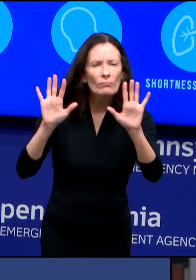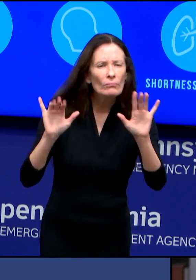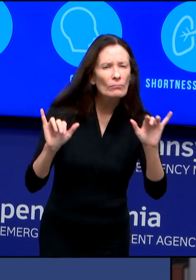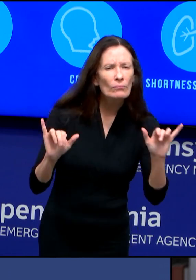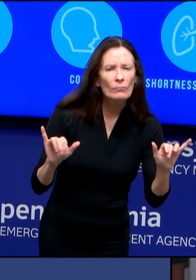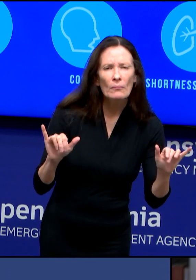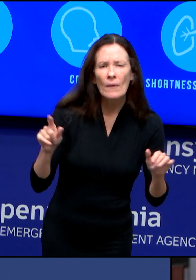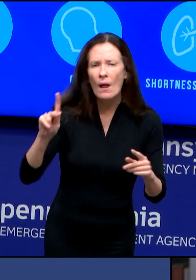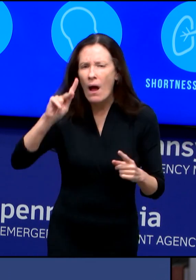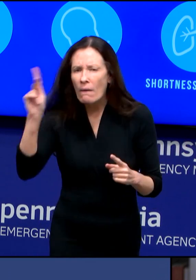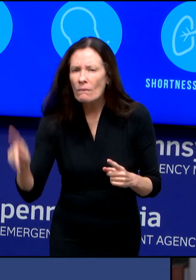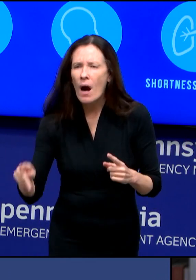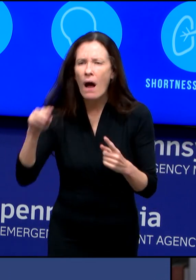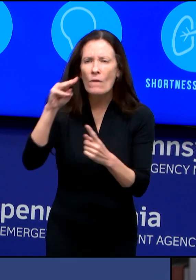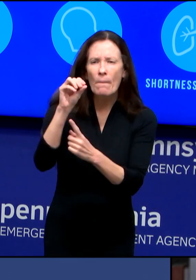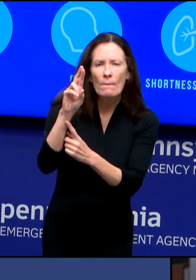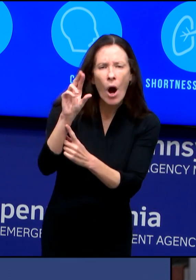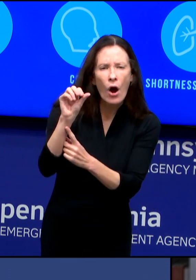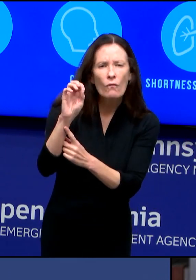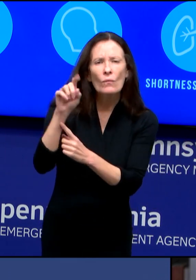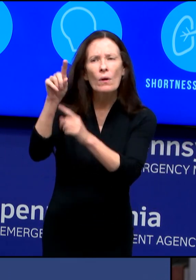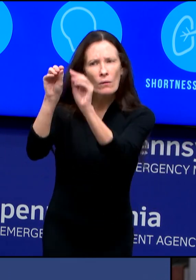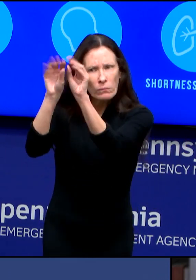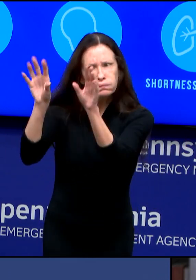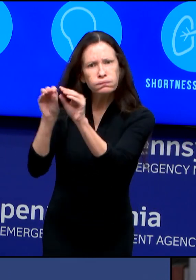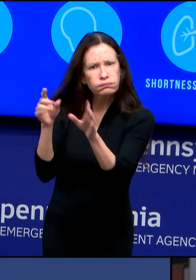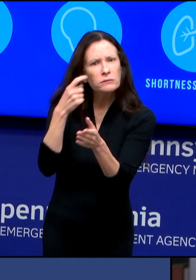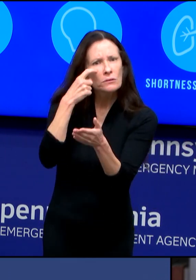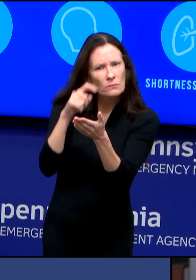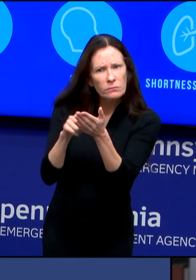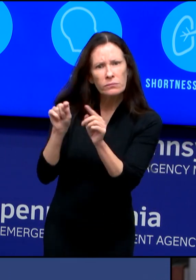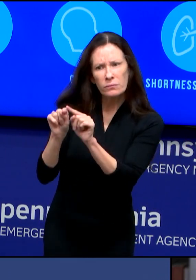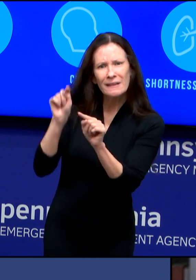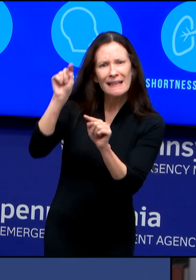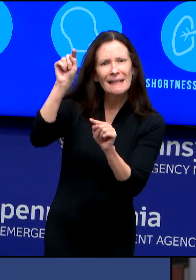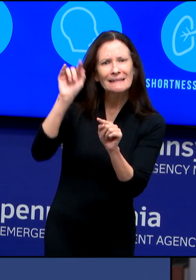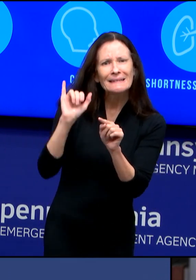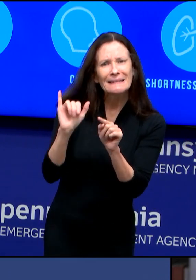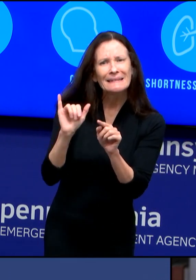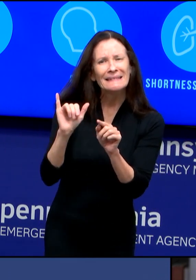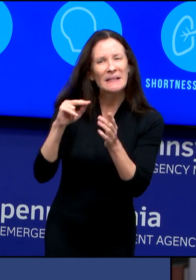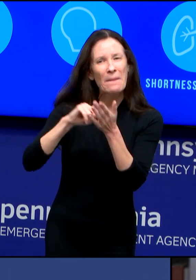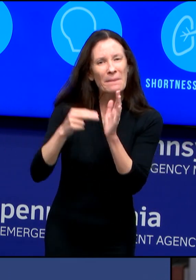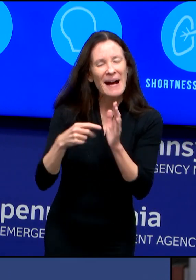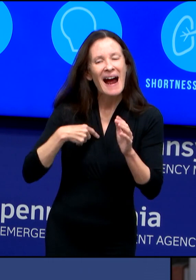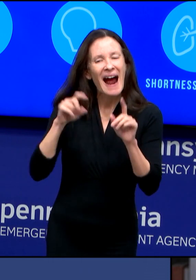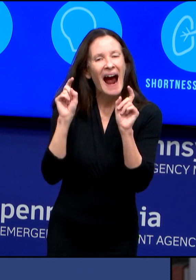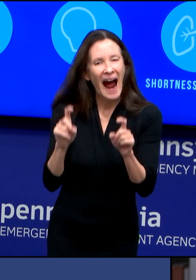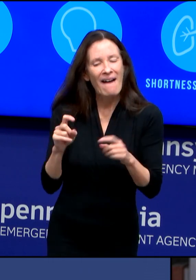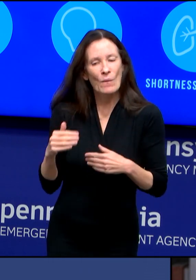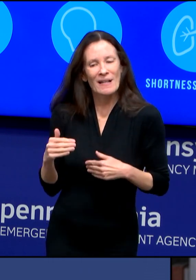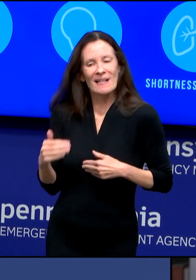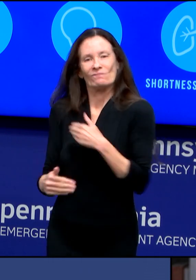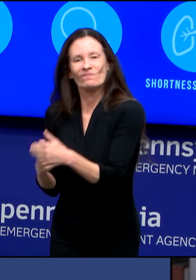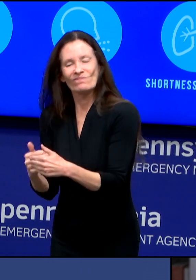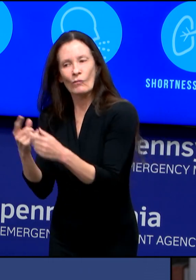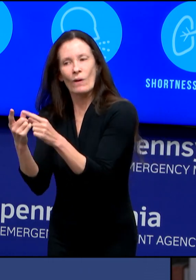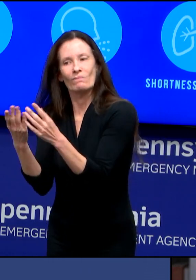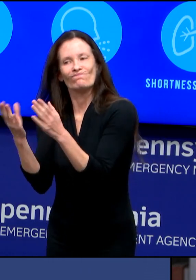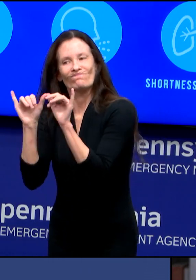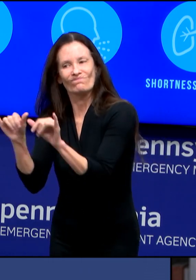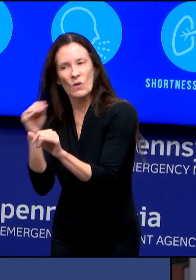something. We need to actually do something to save lives and buy time, and that's why I'm focusing on those counties and those counties